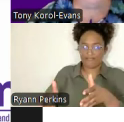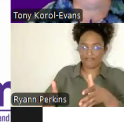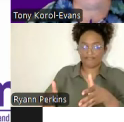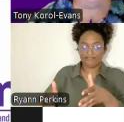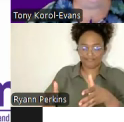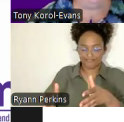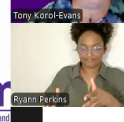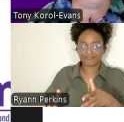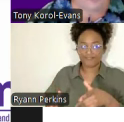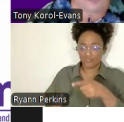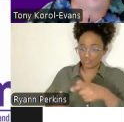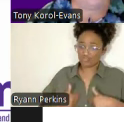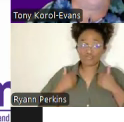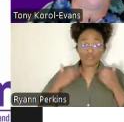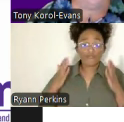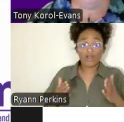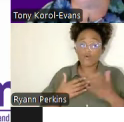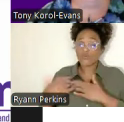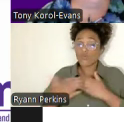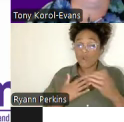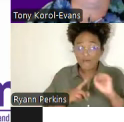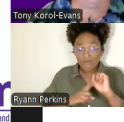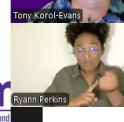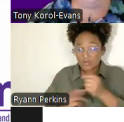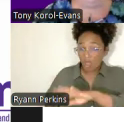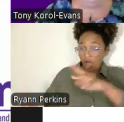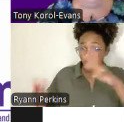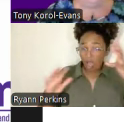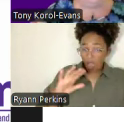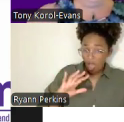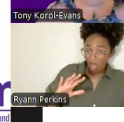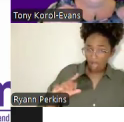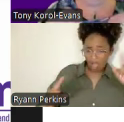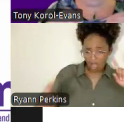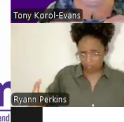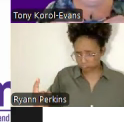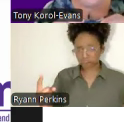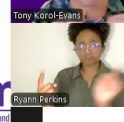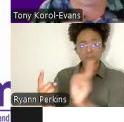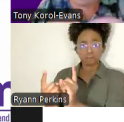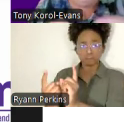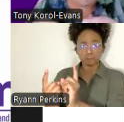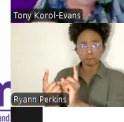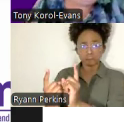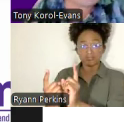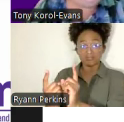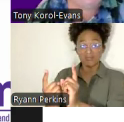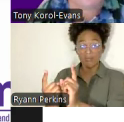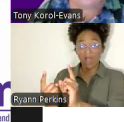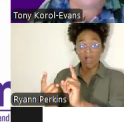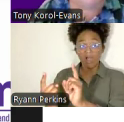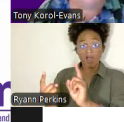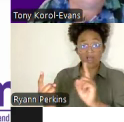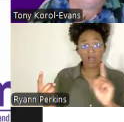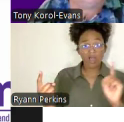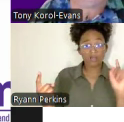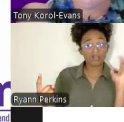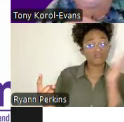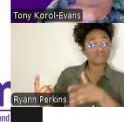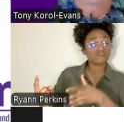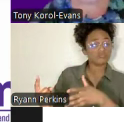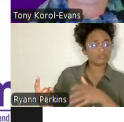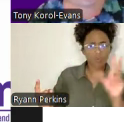Meet the survivor where they're at, but don't leave them there. Every time you meet them, inch them forward.